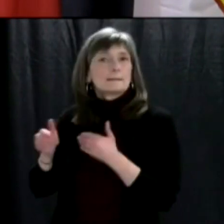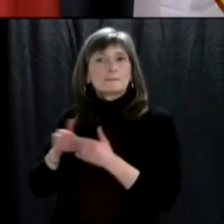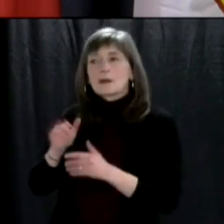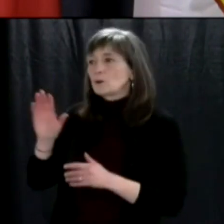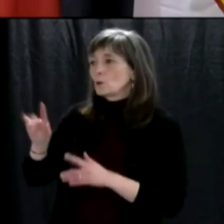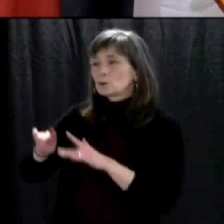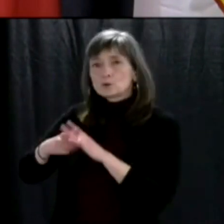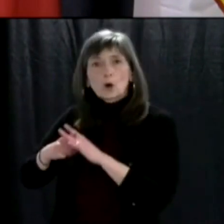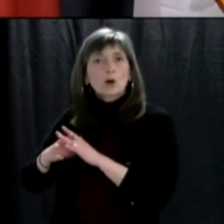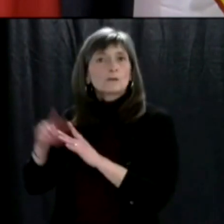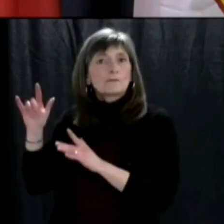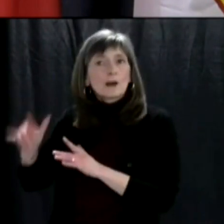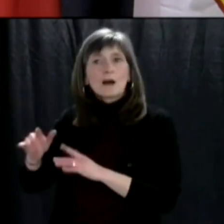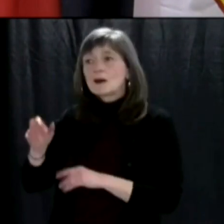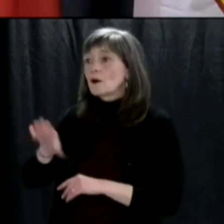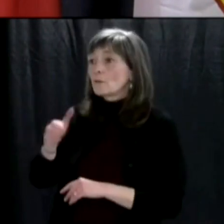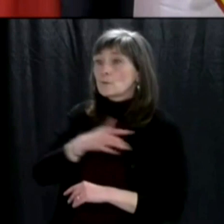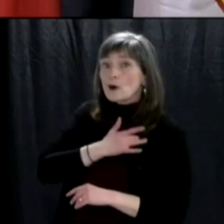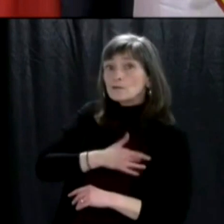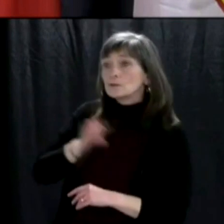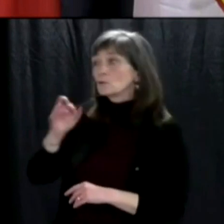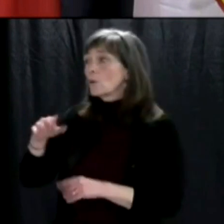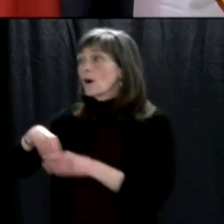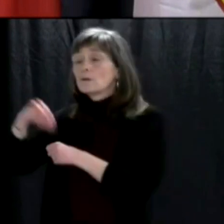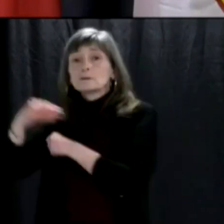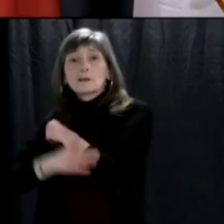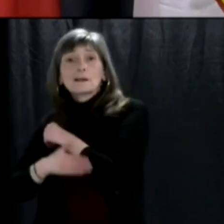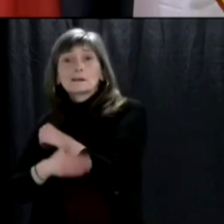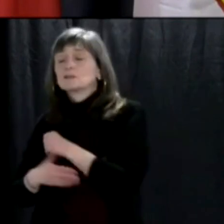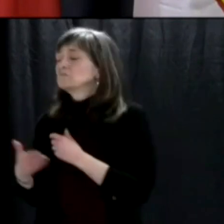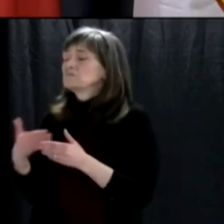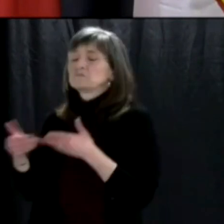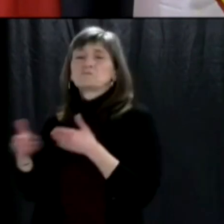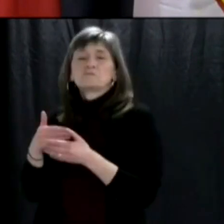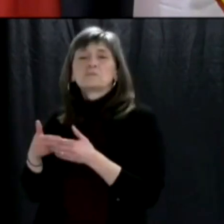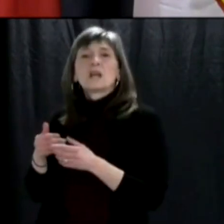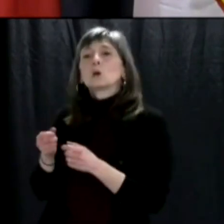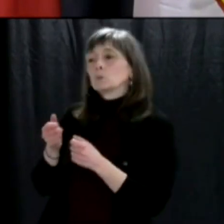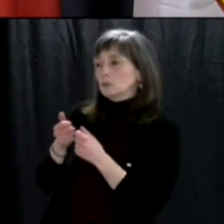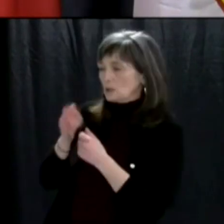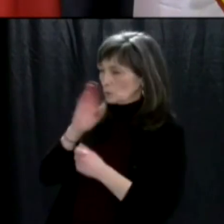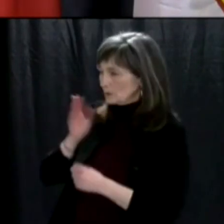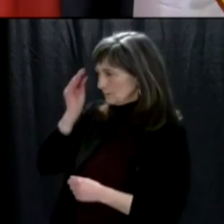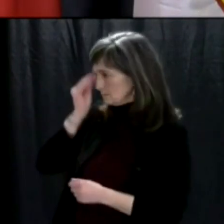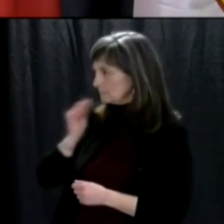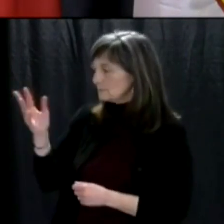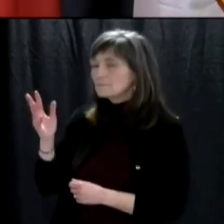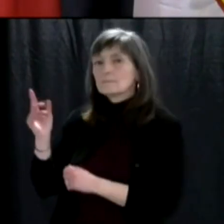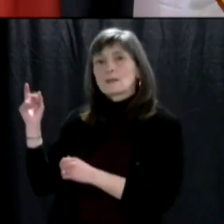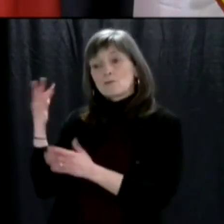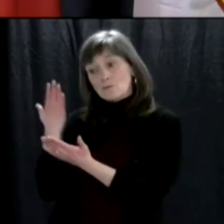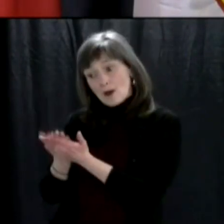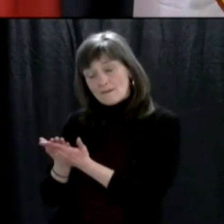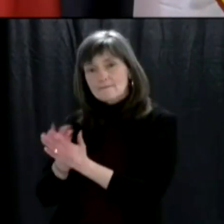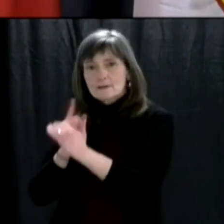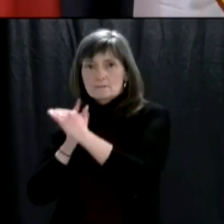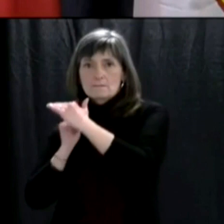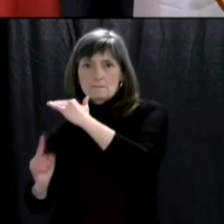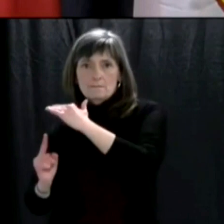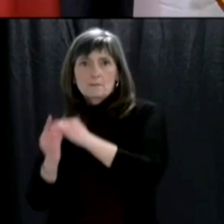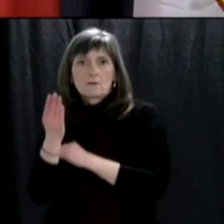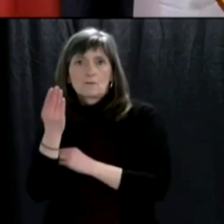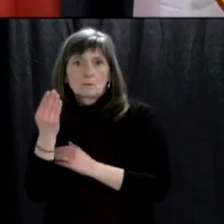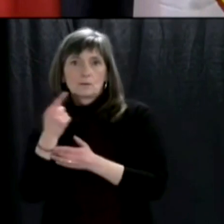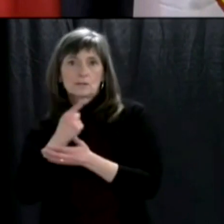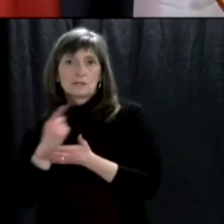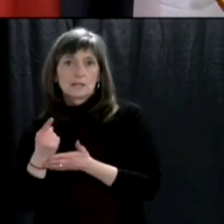your origin from another province or an international traveler, the message will be self-isolate for 14